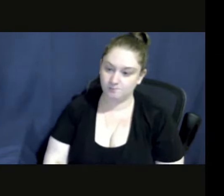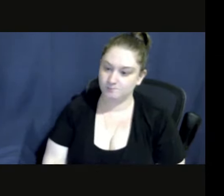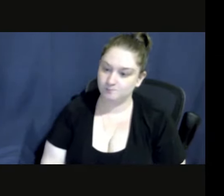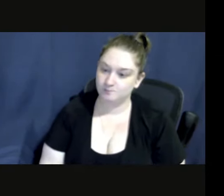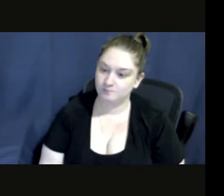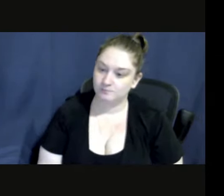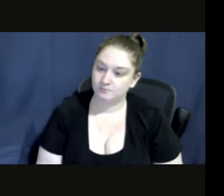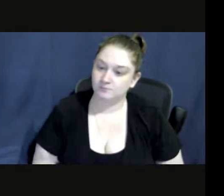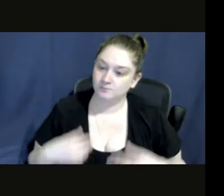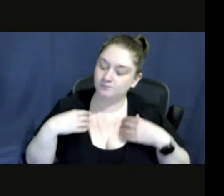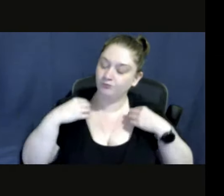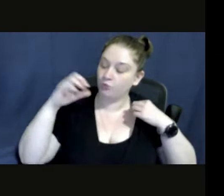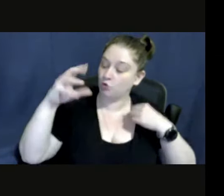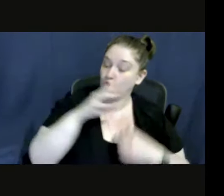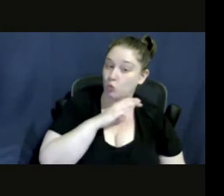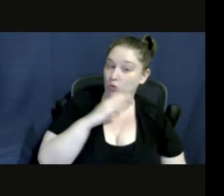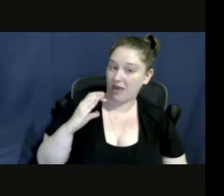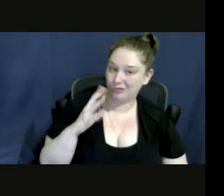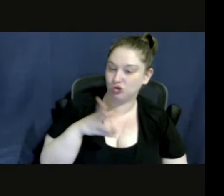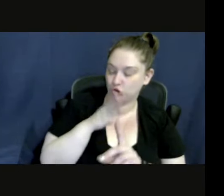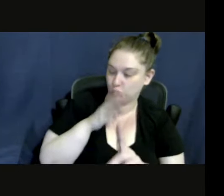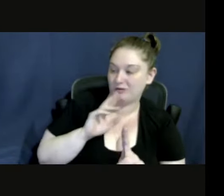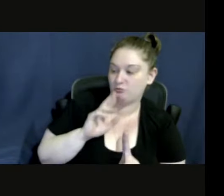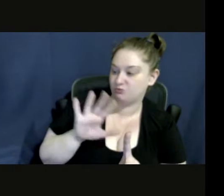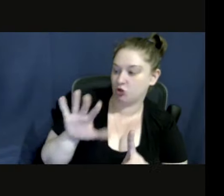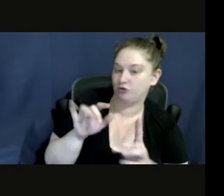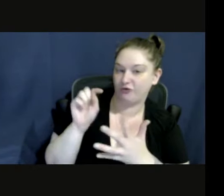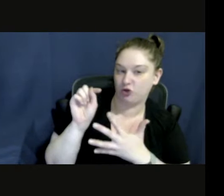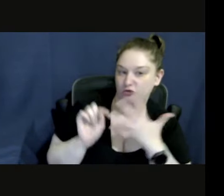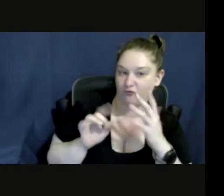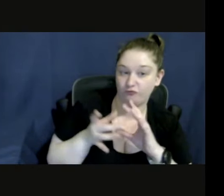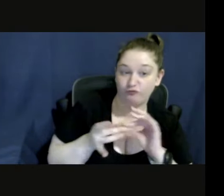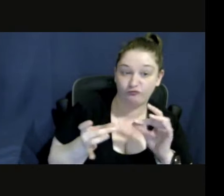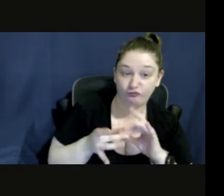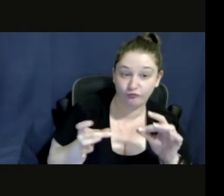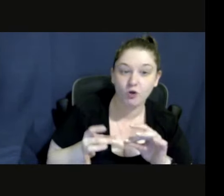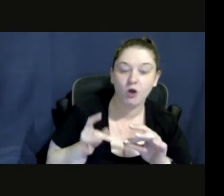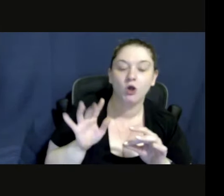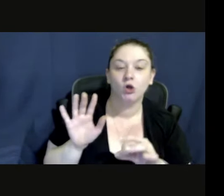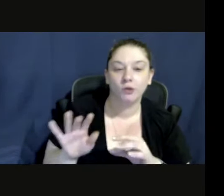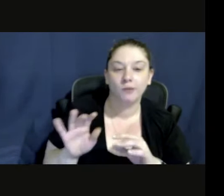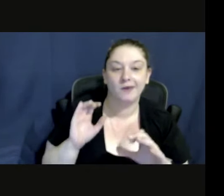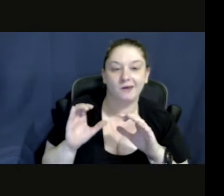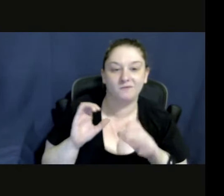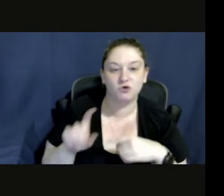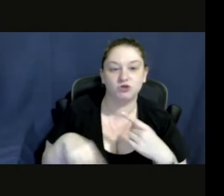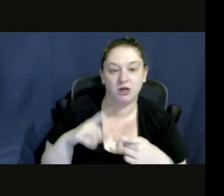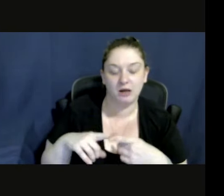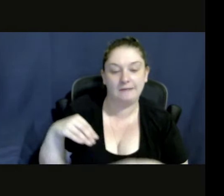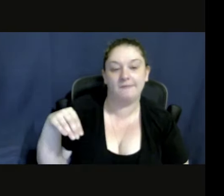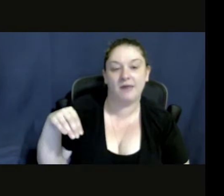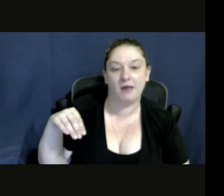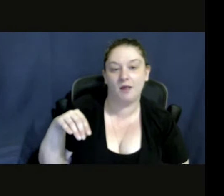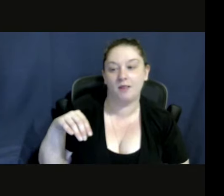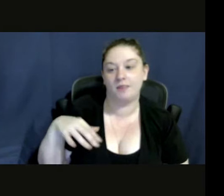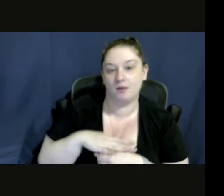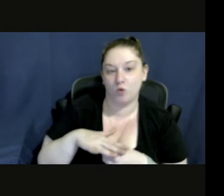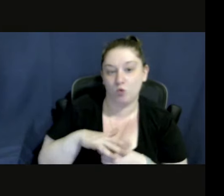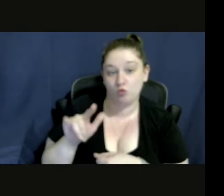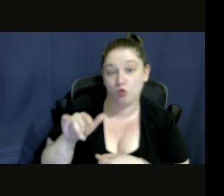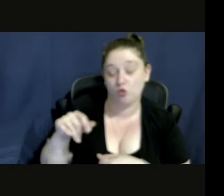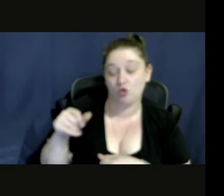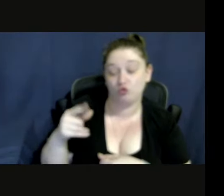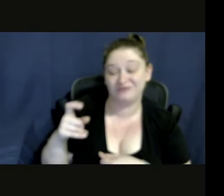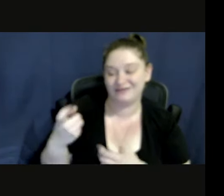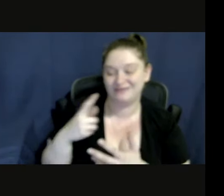So, Councilor, to directly respond to a couple of your points, the conversation about payment in lieu taxes, those are ongoing. Yeah. We